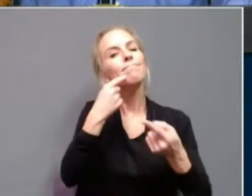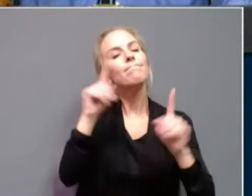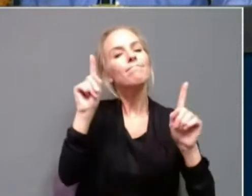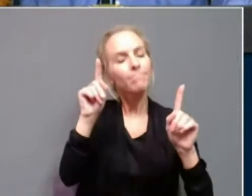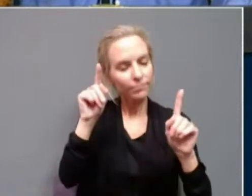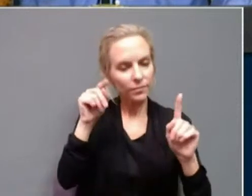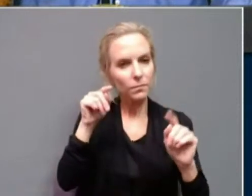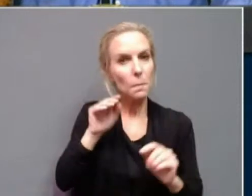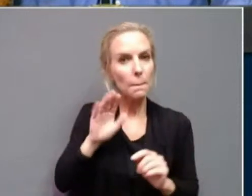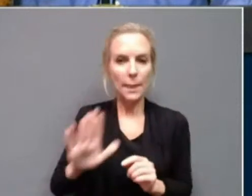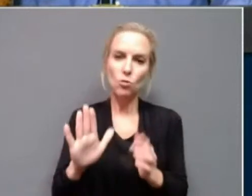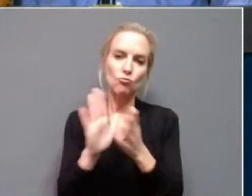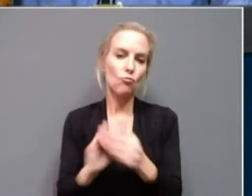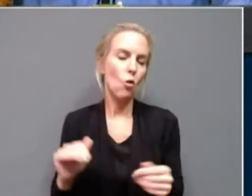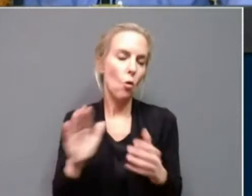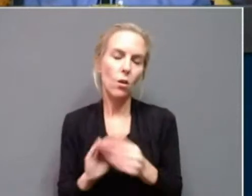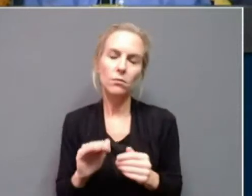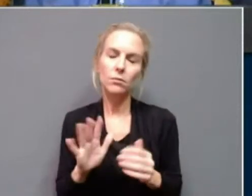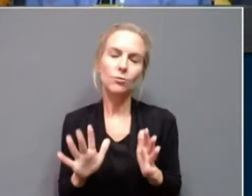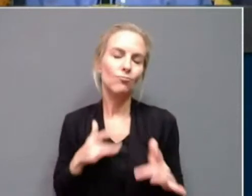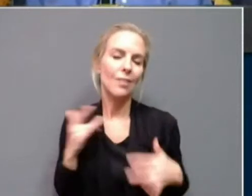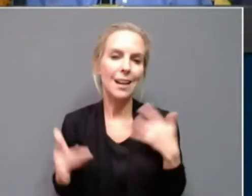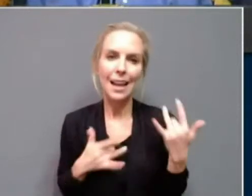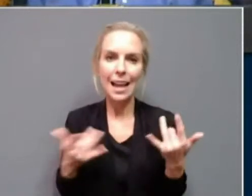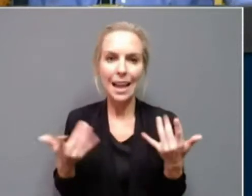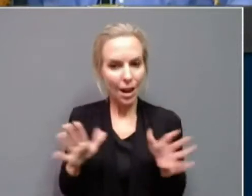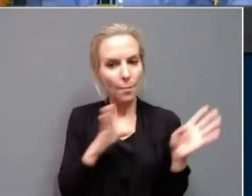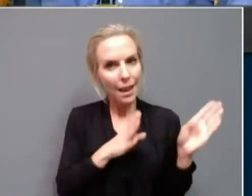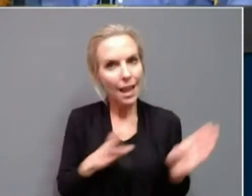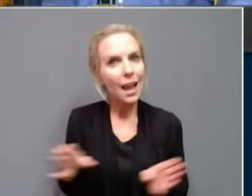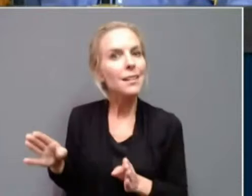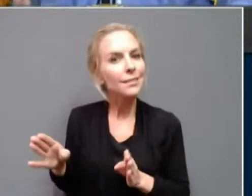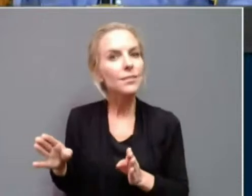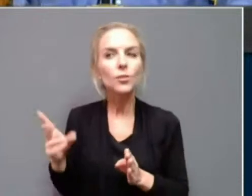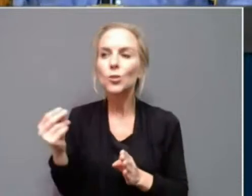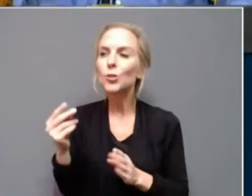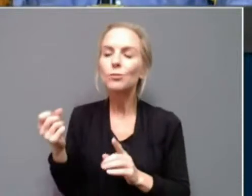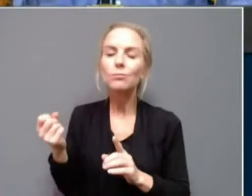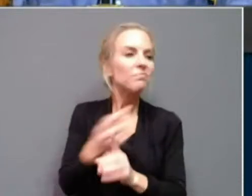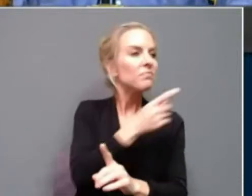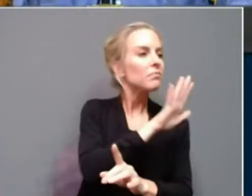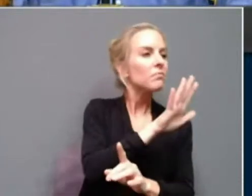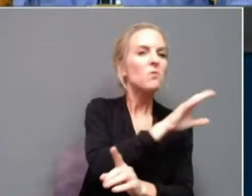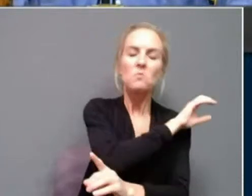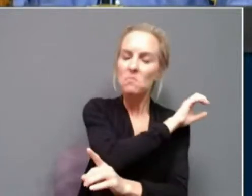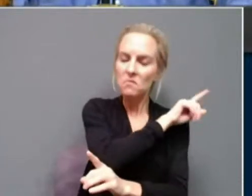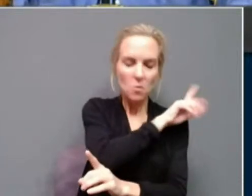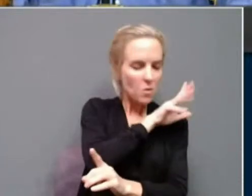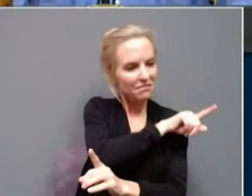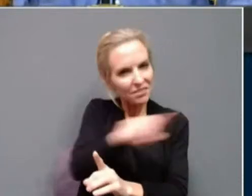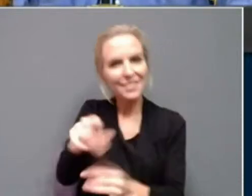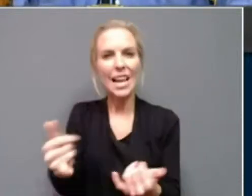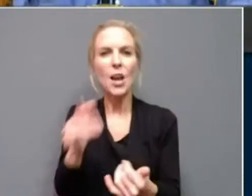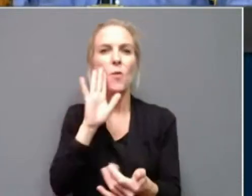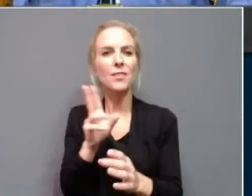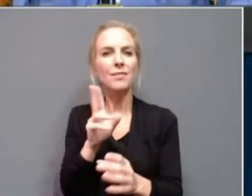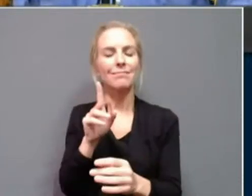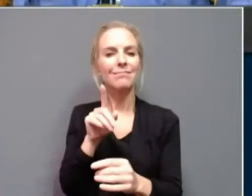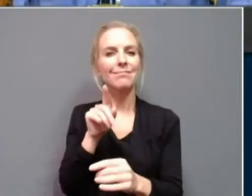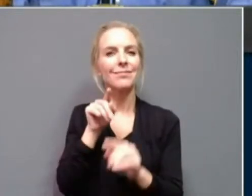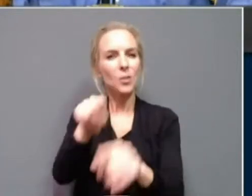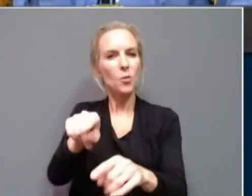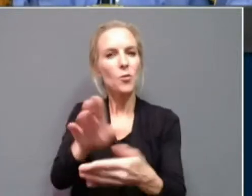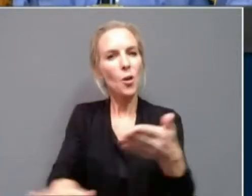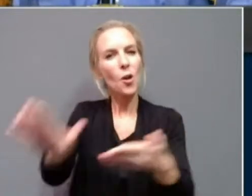her story is so exciting. Had plans to maybe do something else, now going to go to the University of Kentucky. So